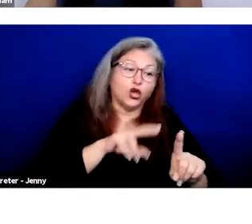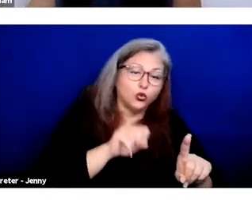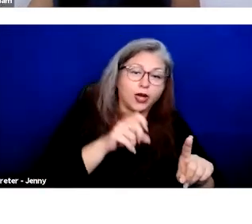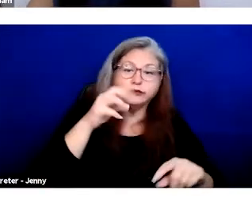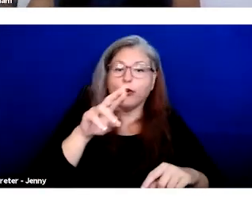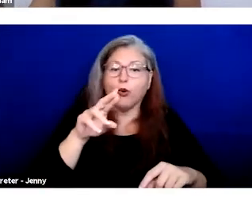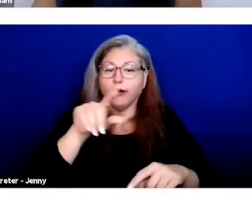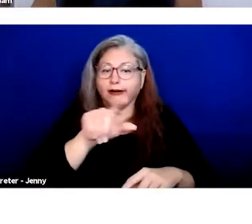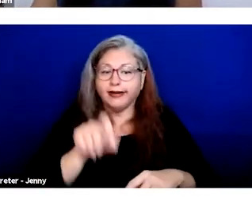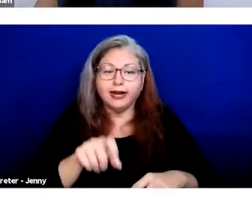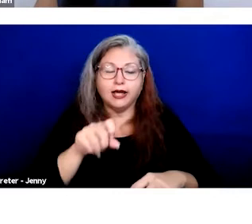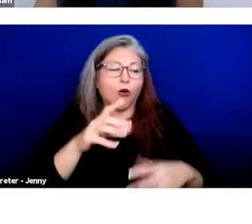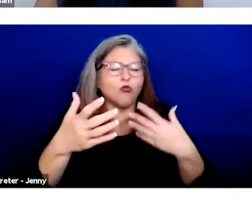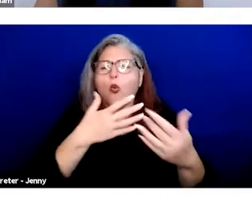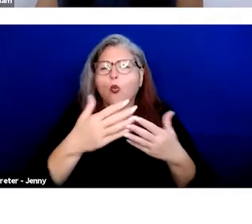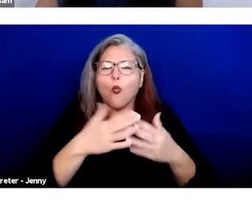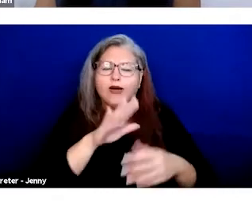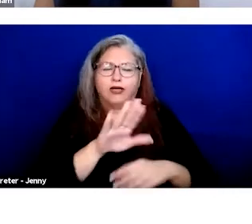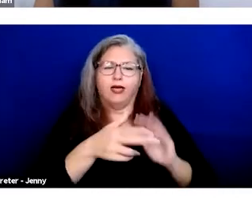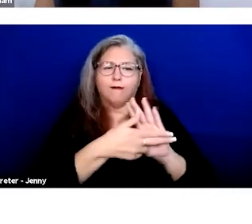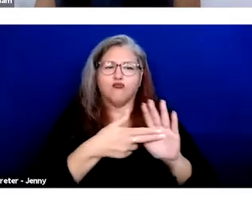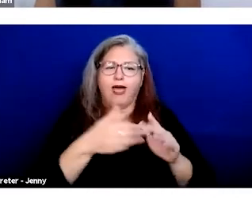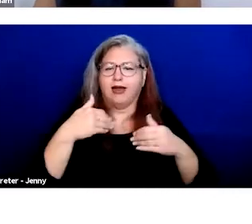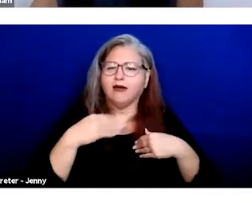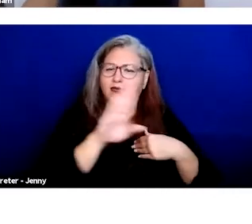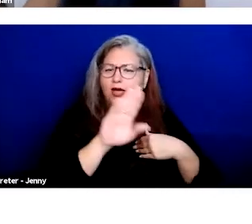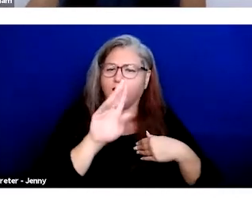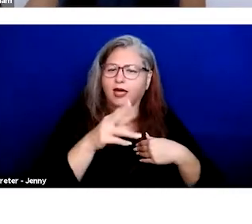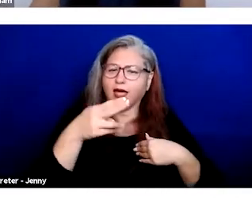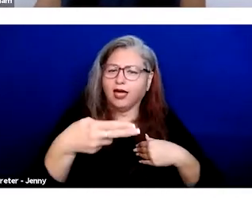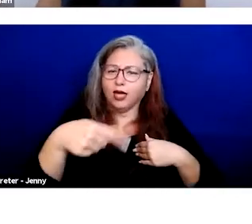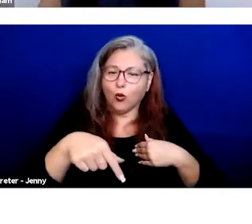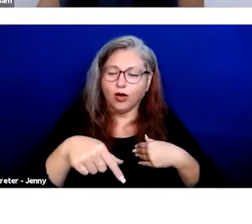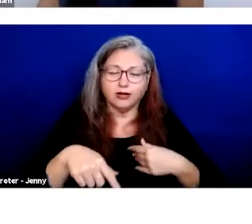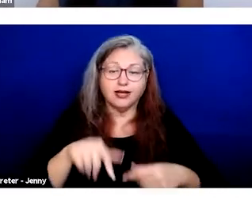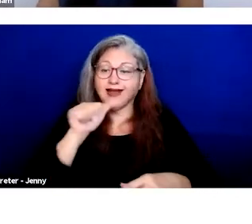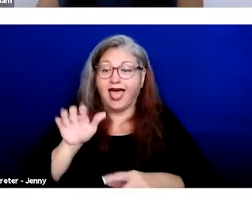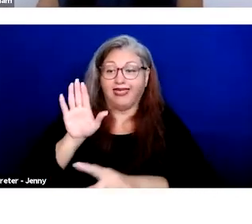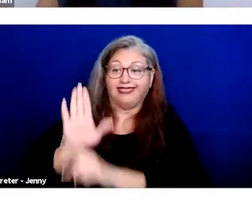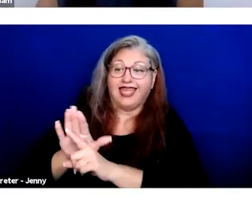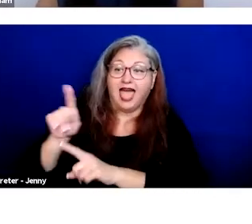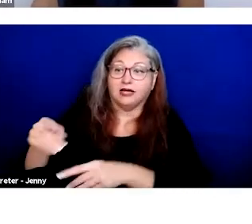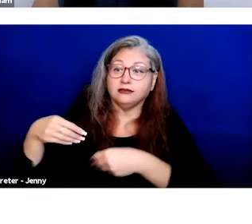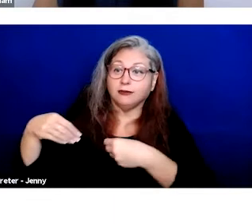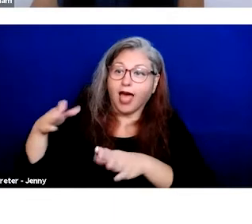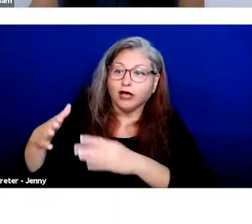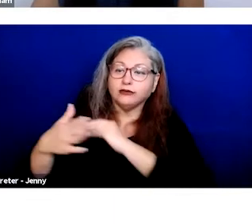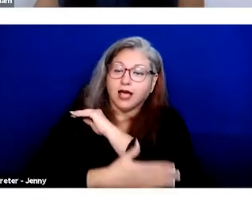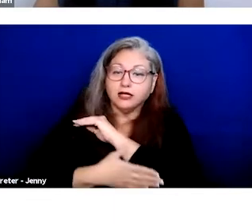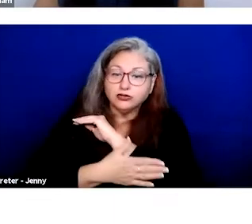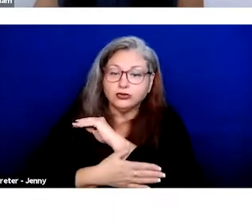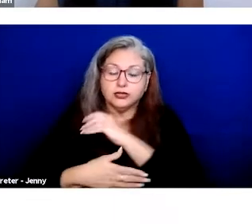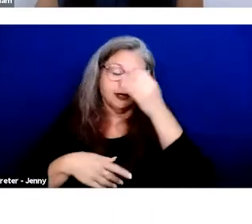in Italy or wherever that brand is headquartered, not the supplier's country. And